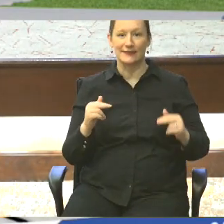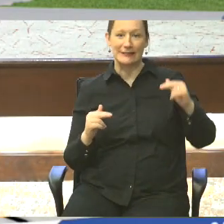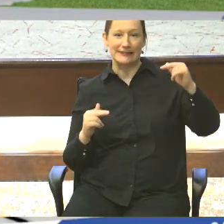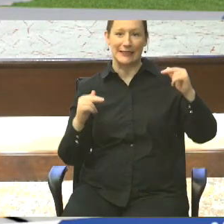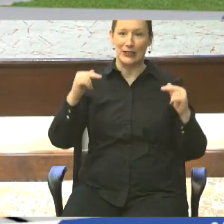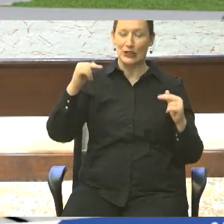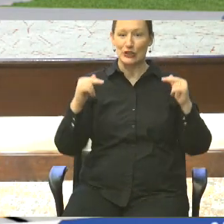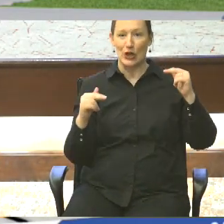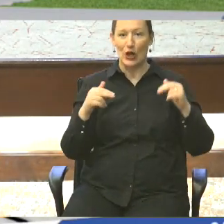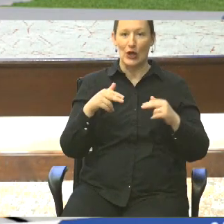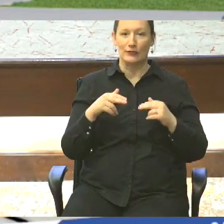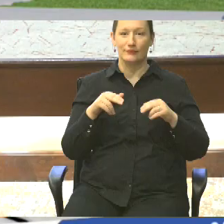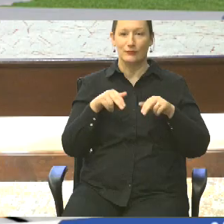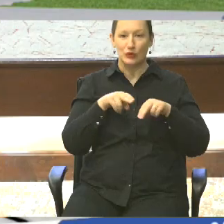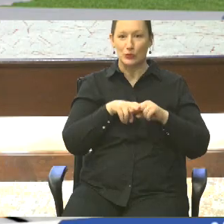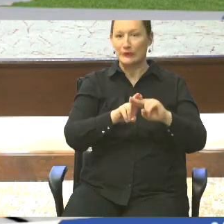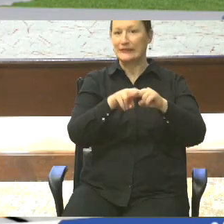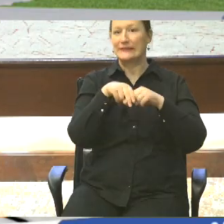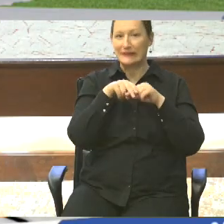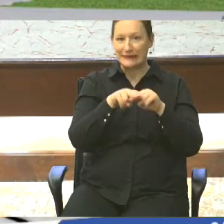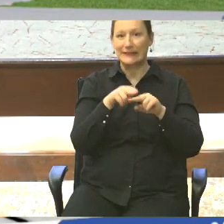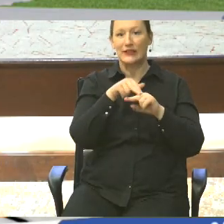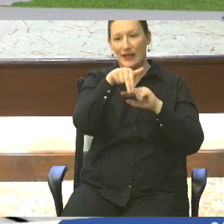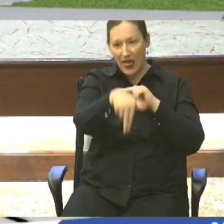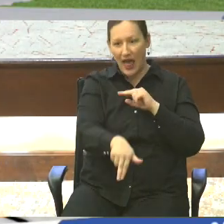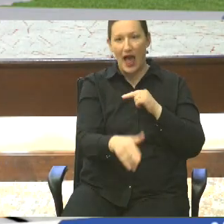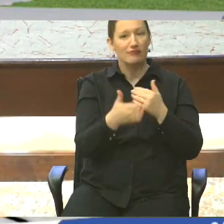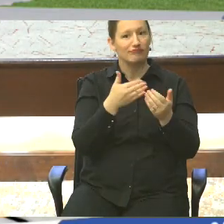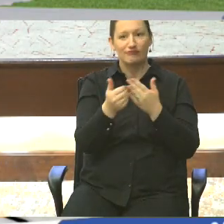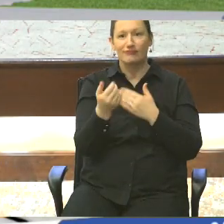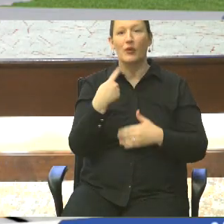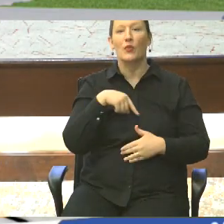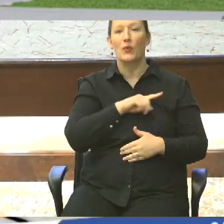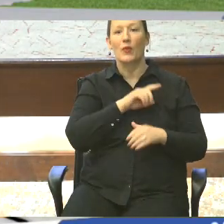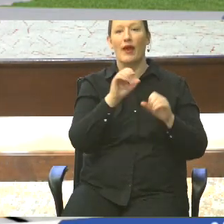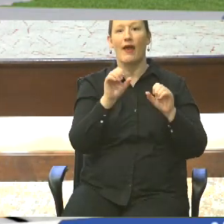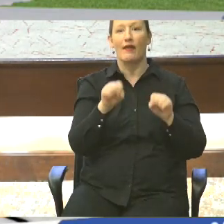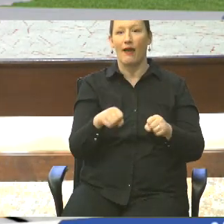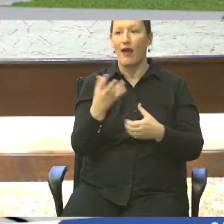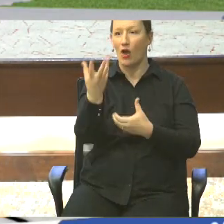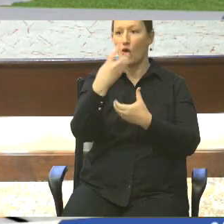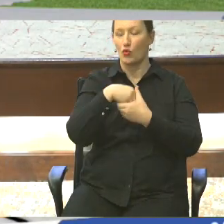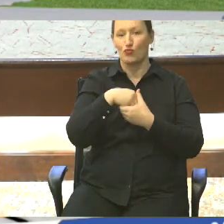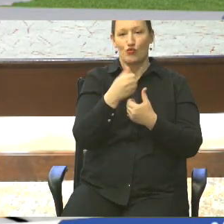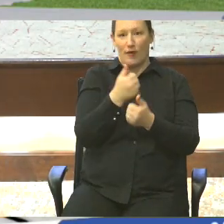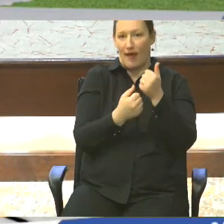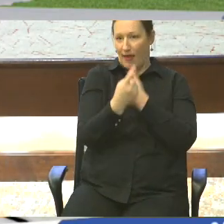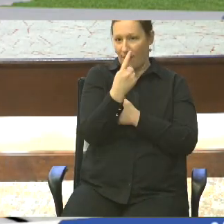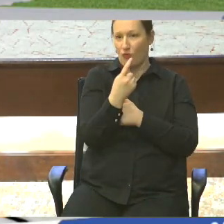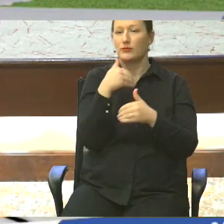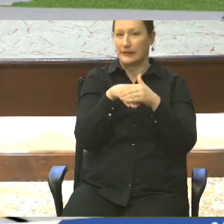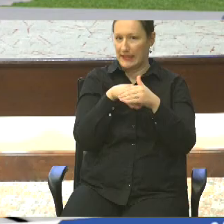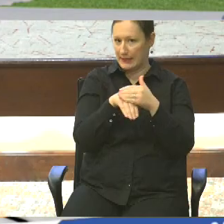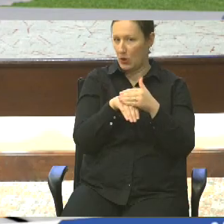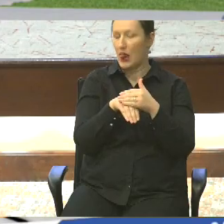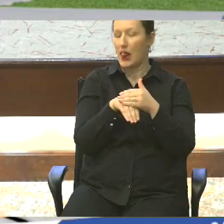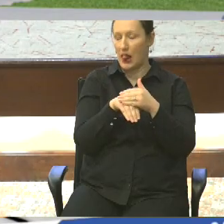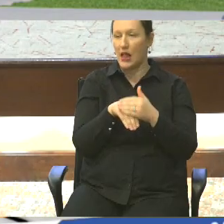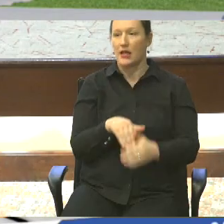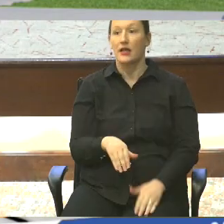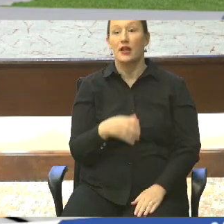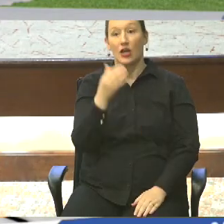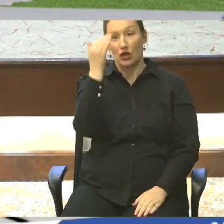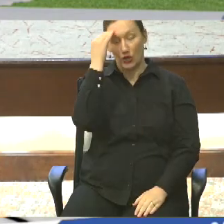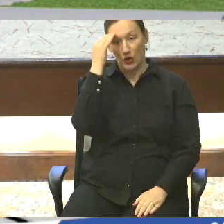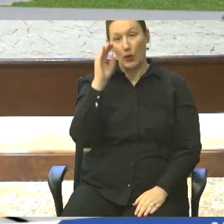set, has inclusive elements that all can play. And if you think to the playground structure that we currently have at the